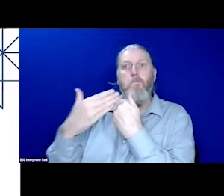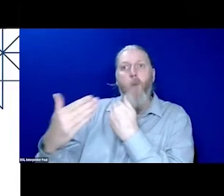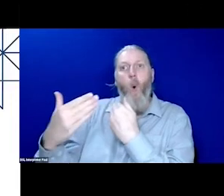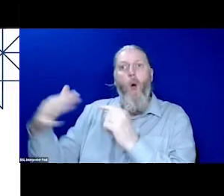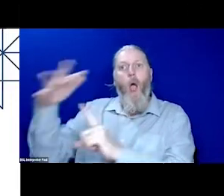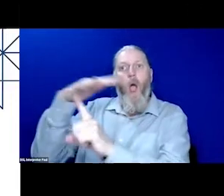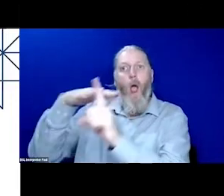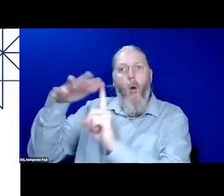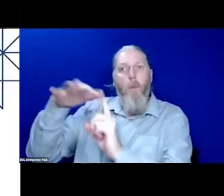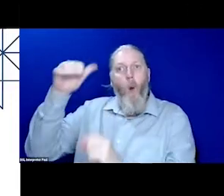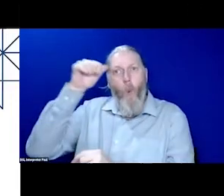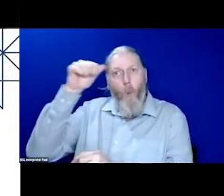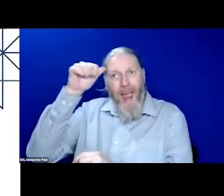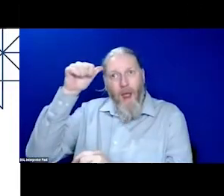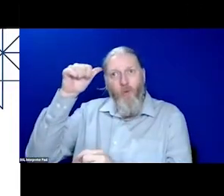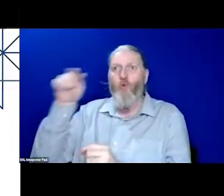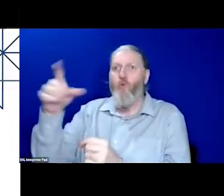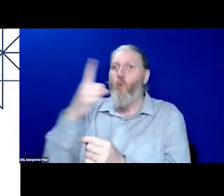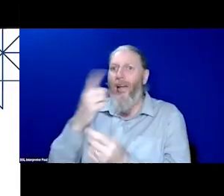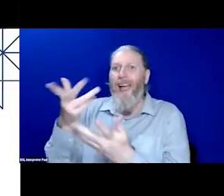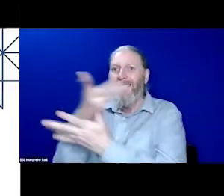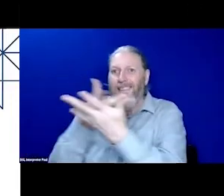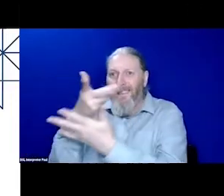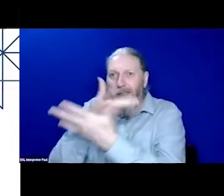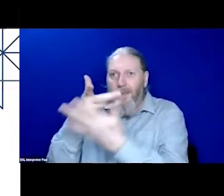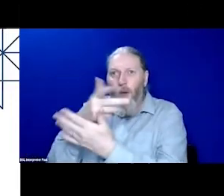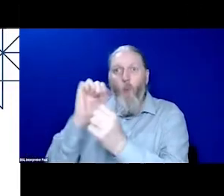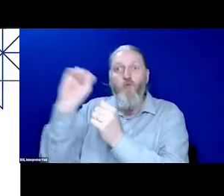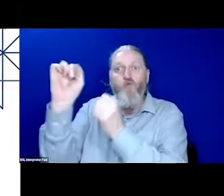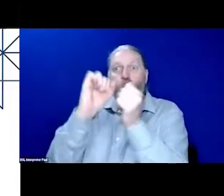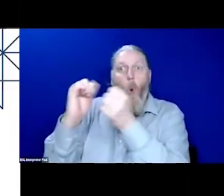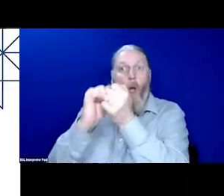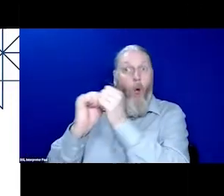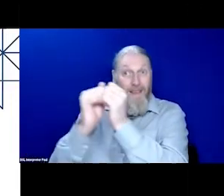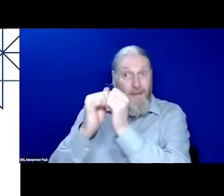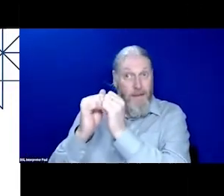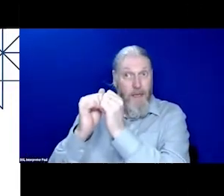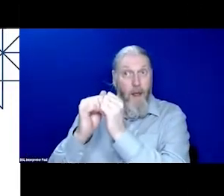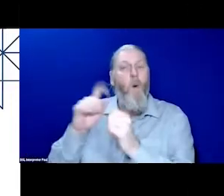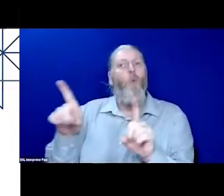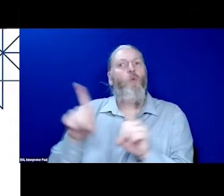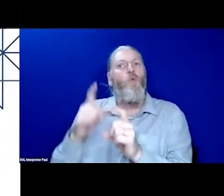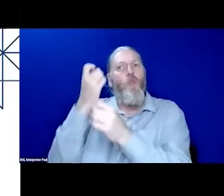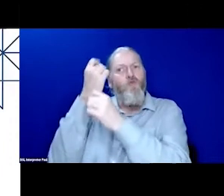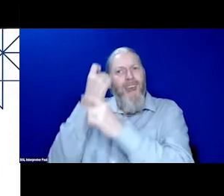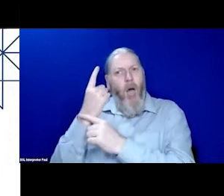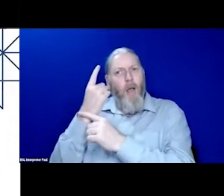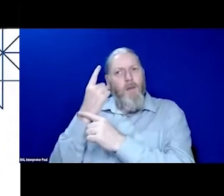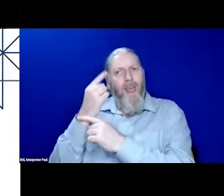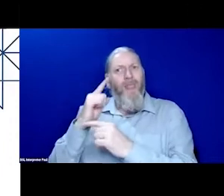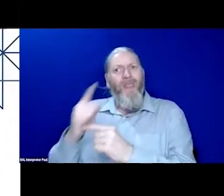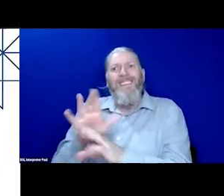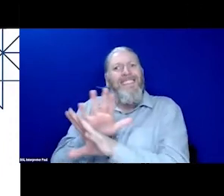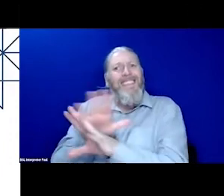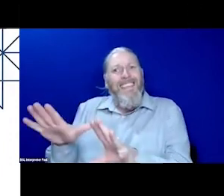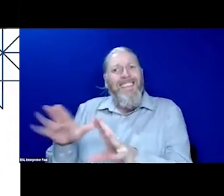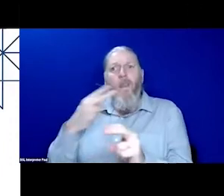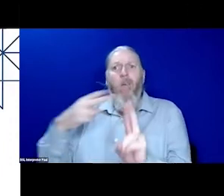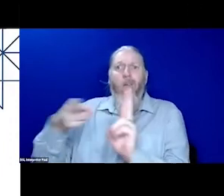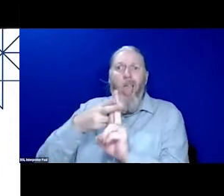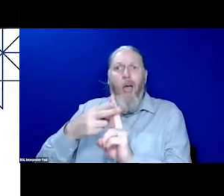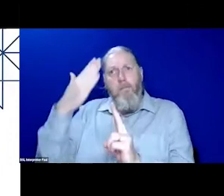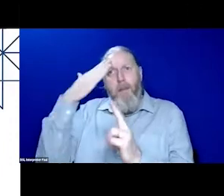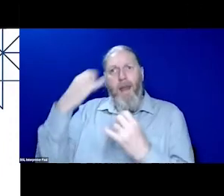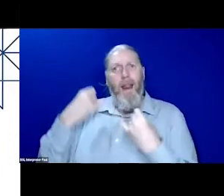with your colleagues, but understand that this is not a mental illness to be worried in the face of climate catastrophe, but